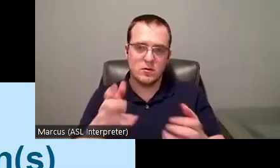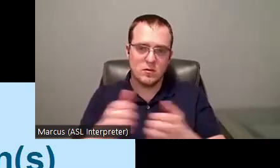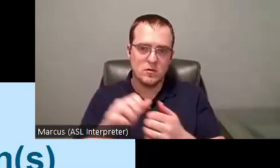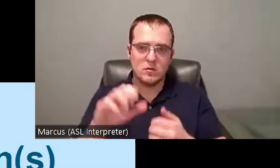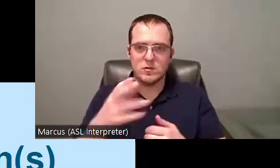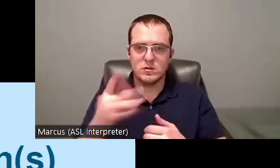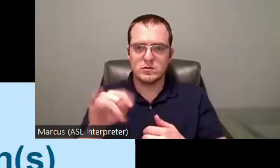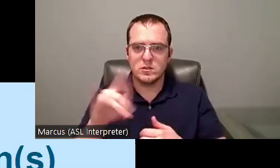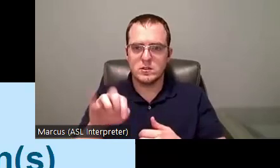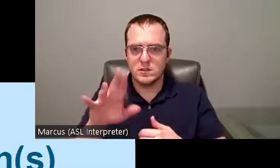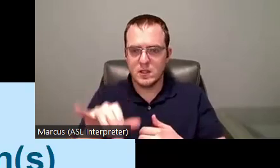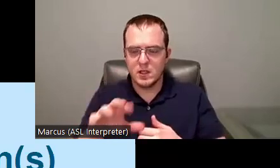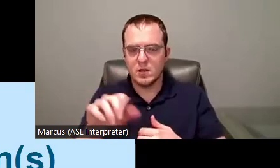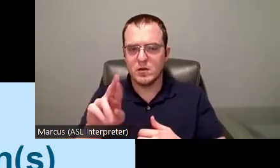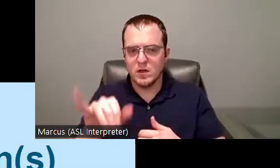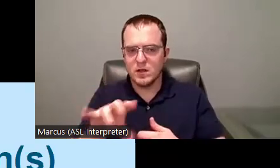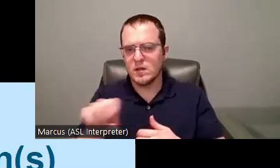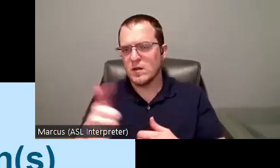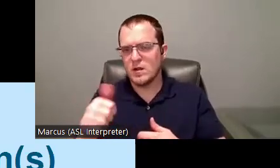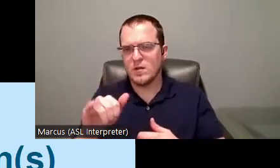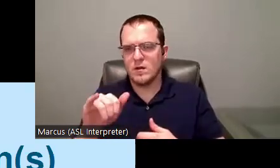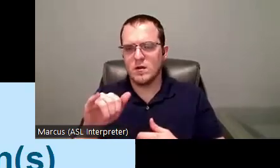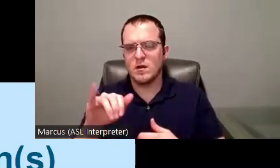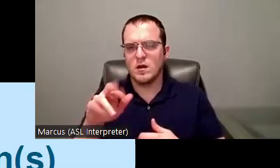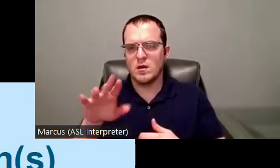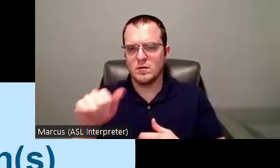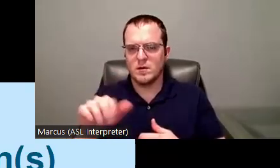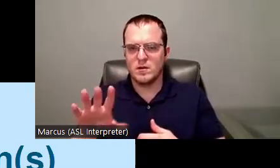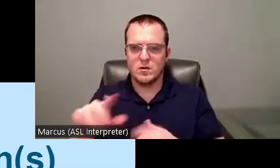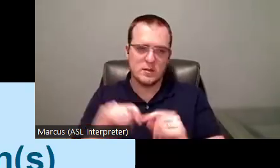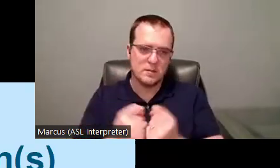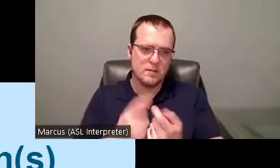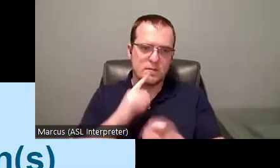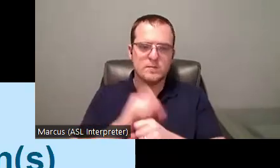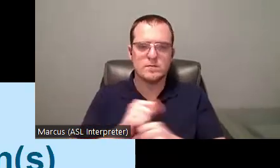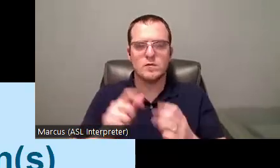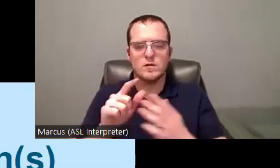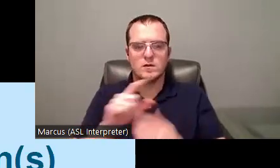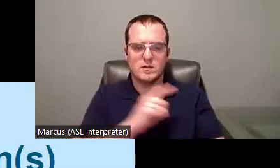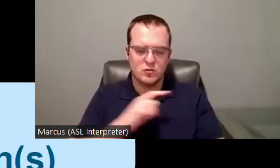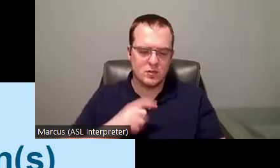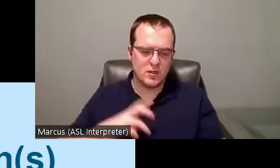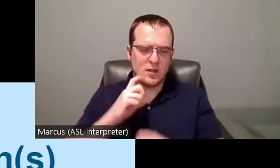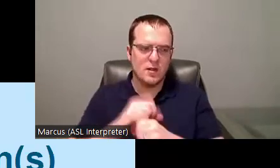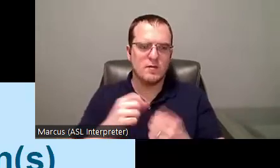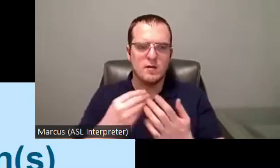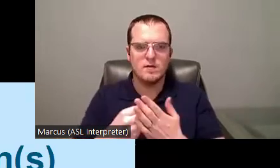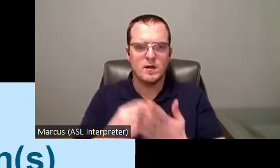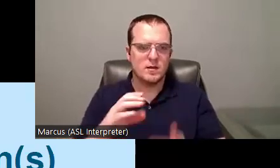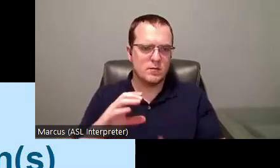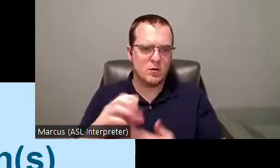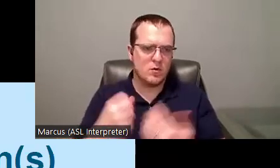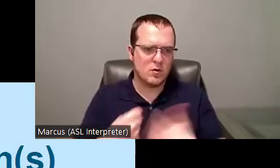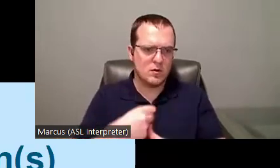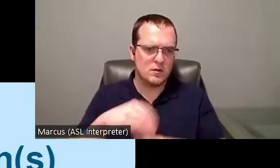Randy, Jara, and the entire BIR team to advance the URA's legislative, administrative, and funding priorities in Harrisburg